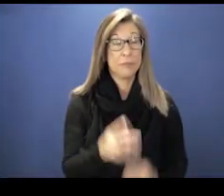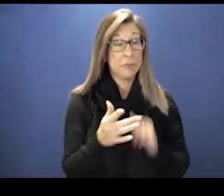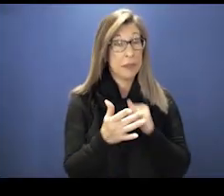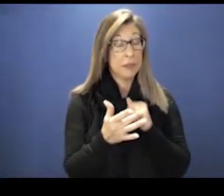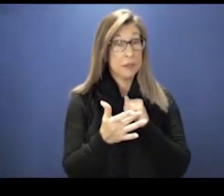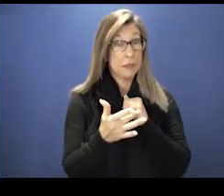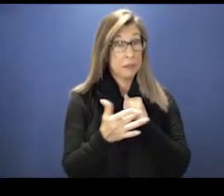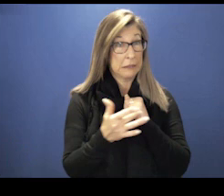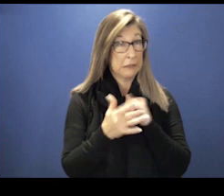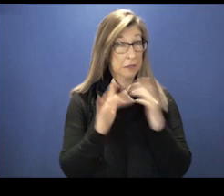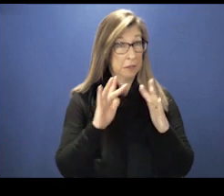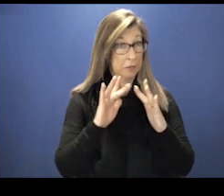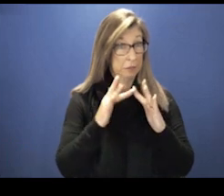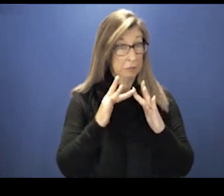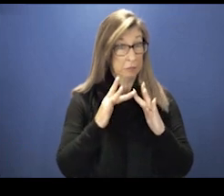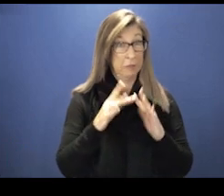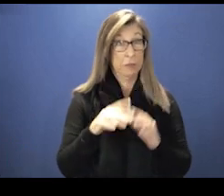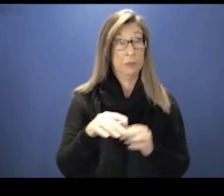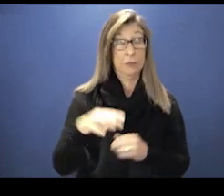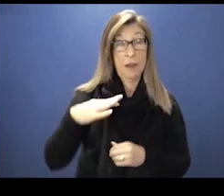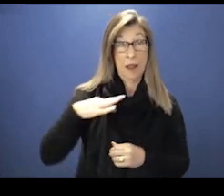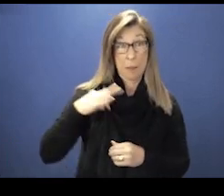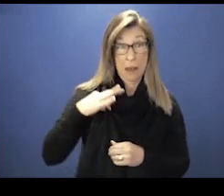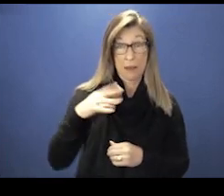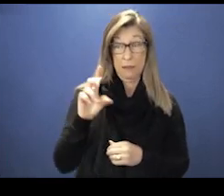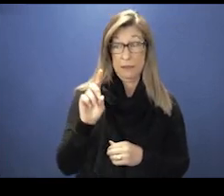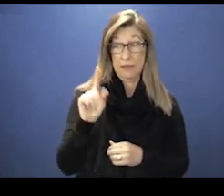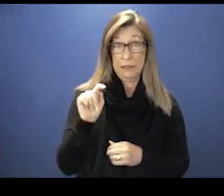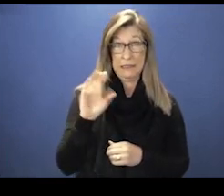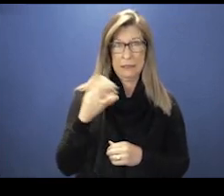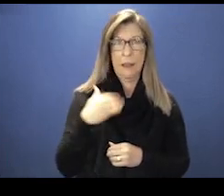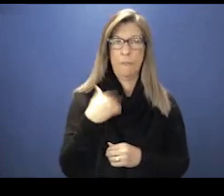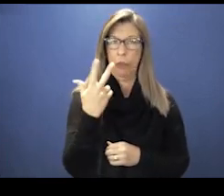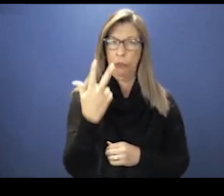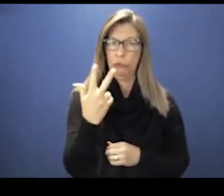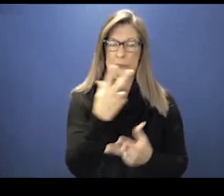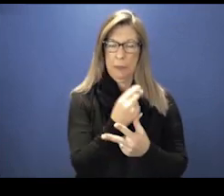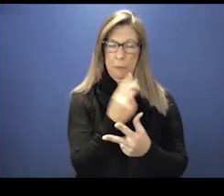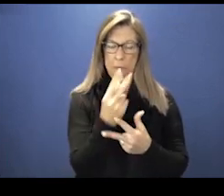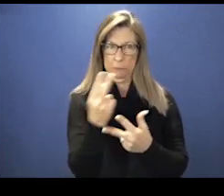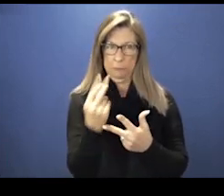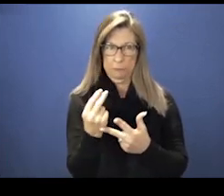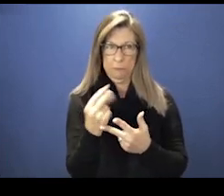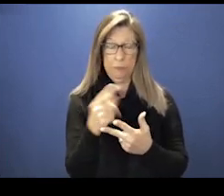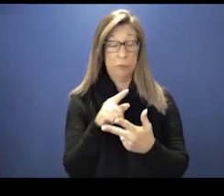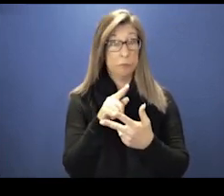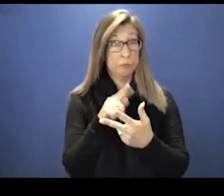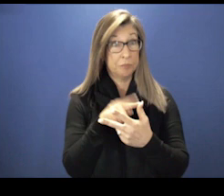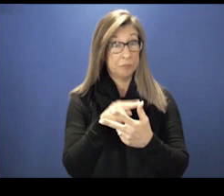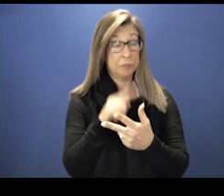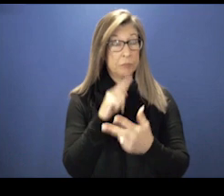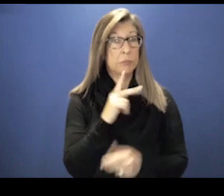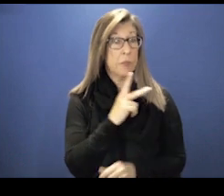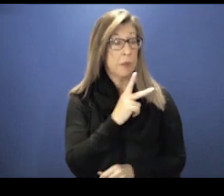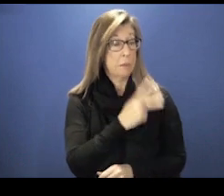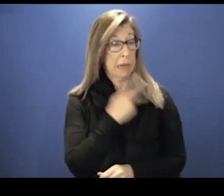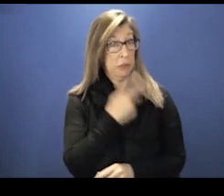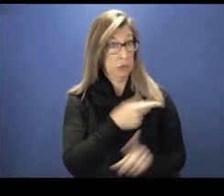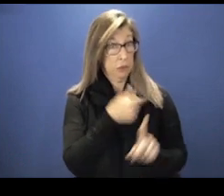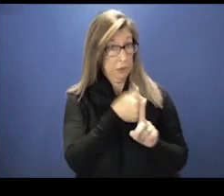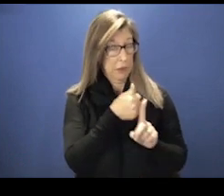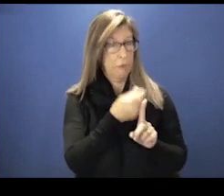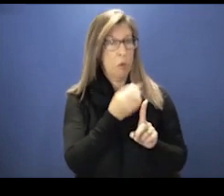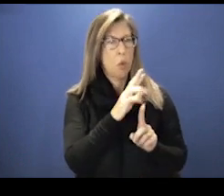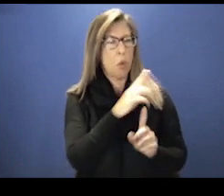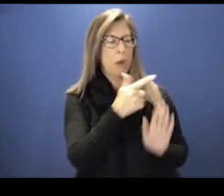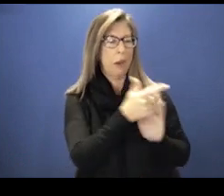There are 3 steps in applying for the credit through the digital application. Step 1, the patient or their authorized